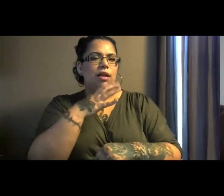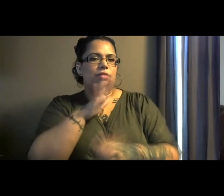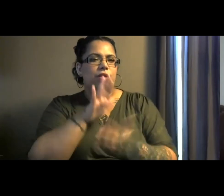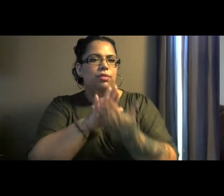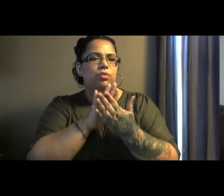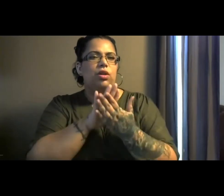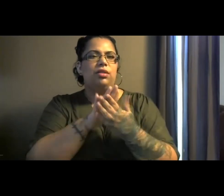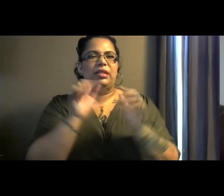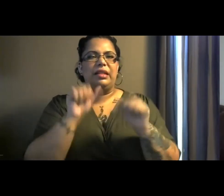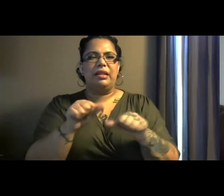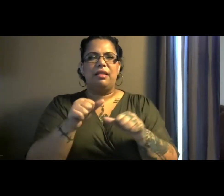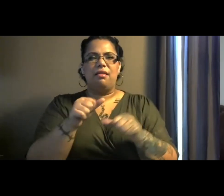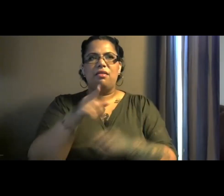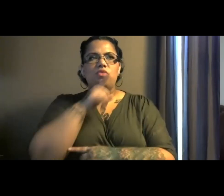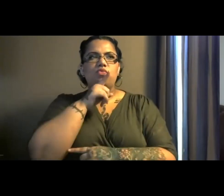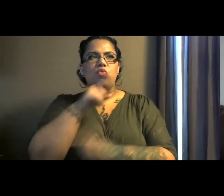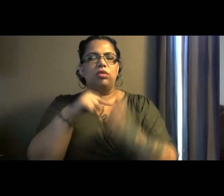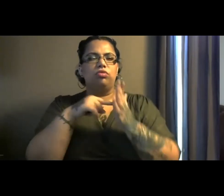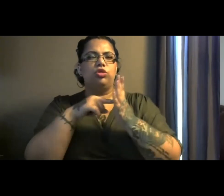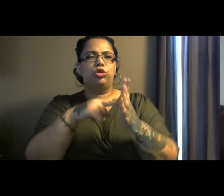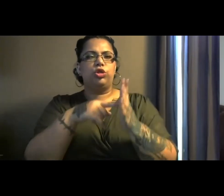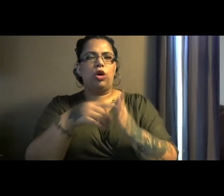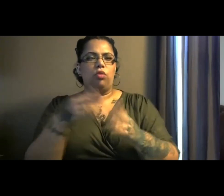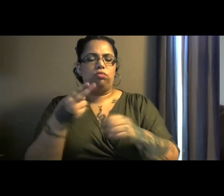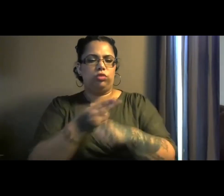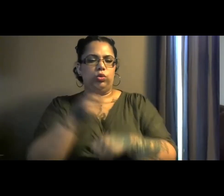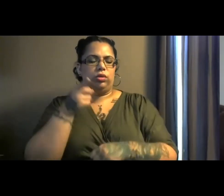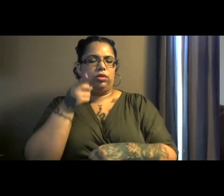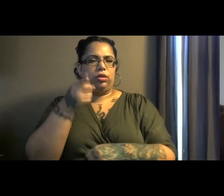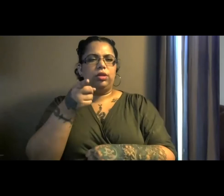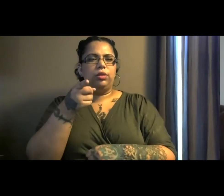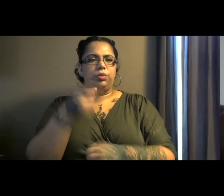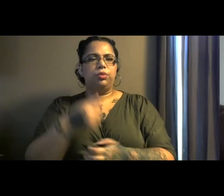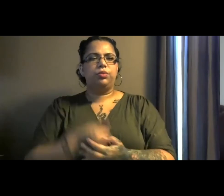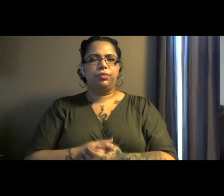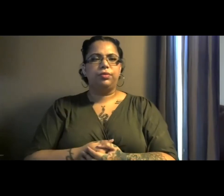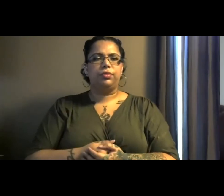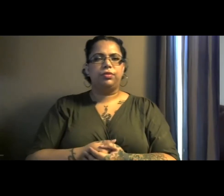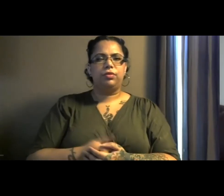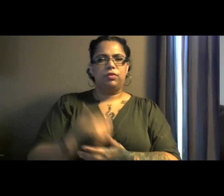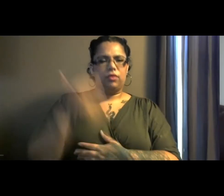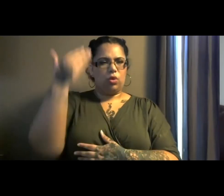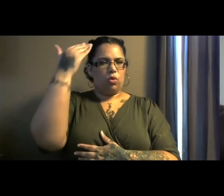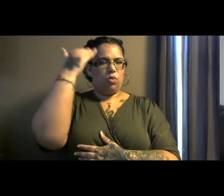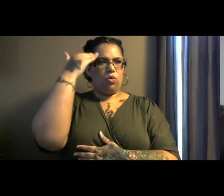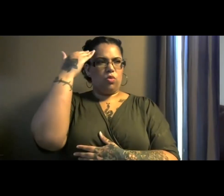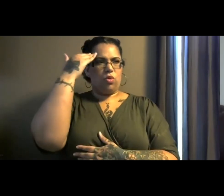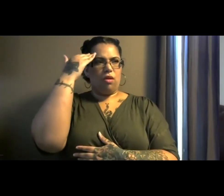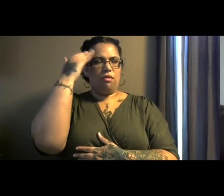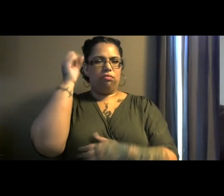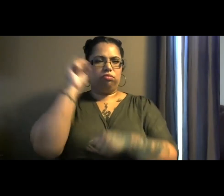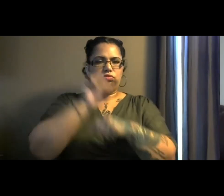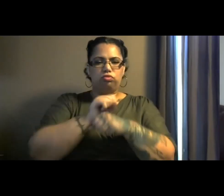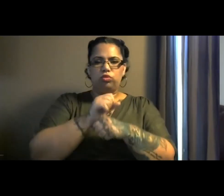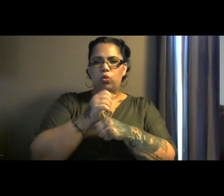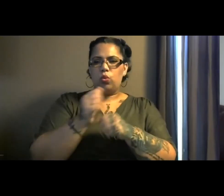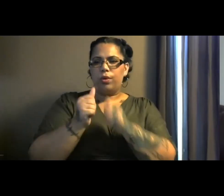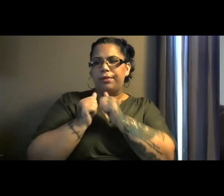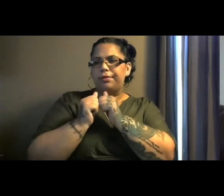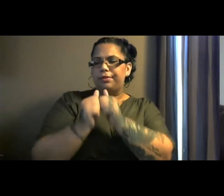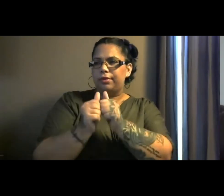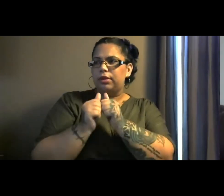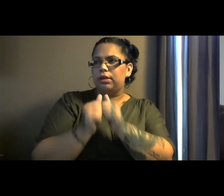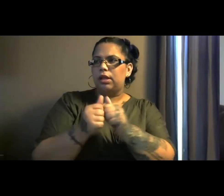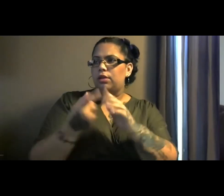manifest through you. Your conscious cooperation with him starts with a realization of